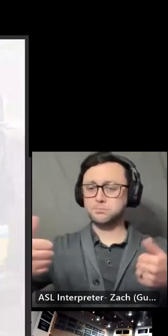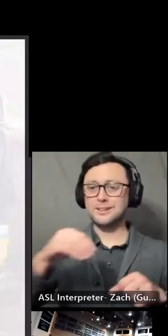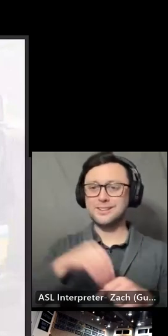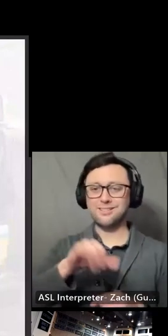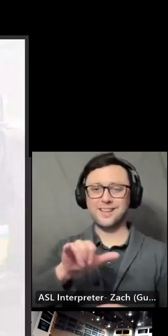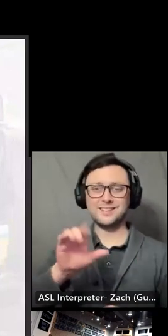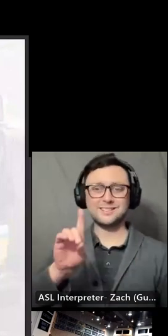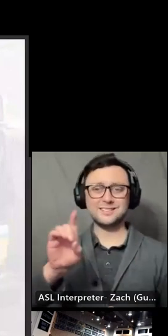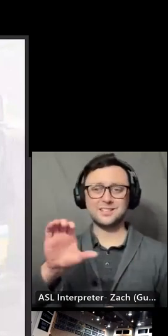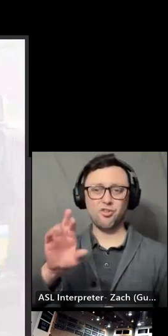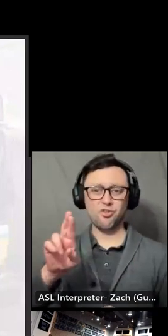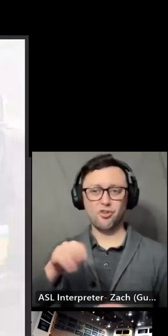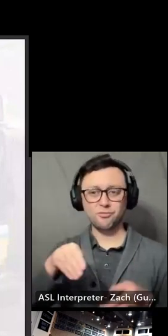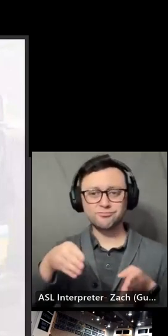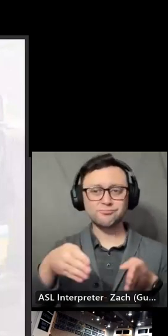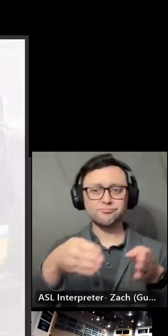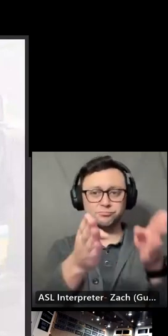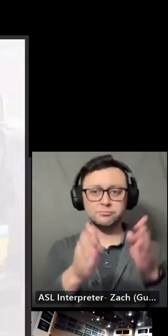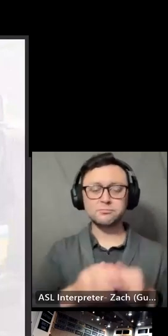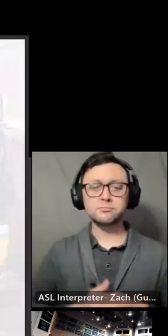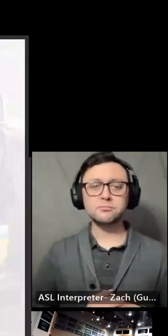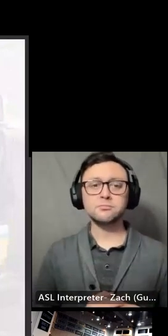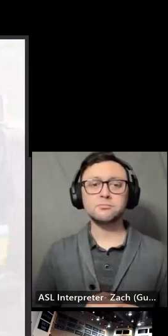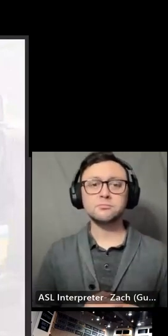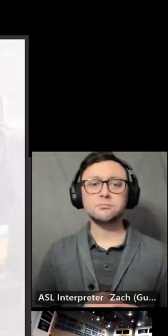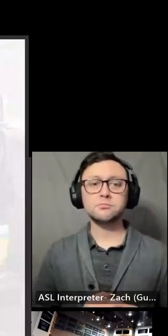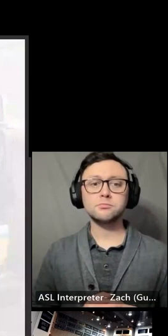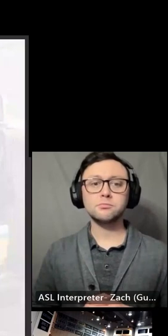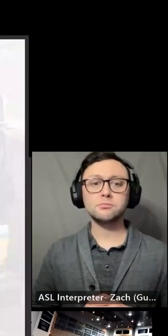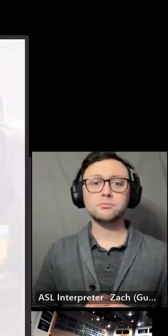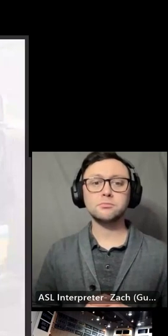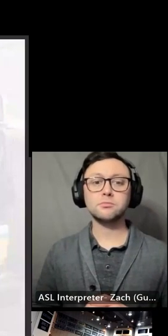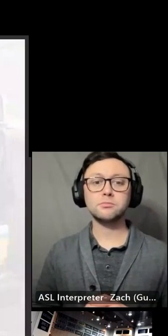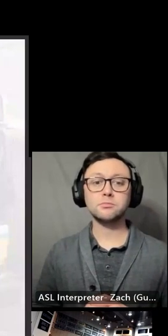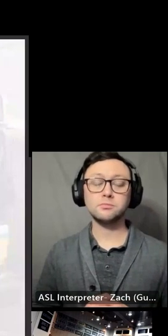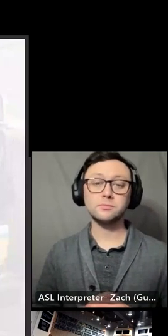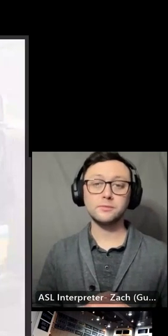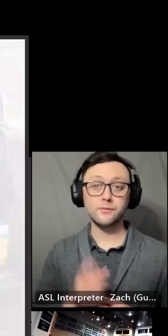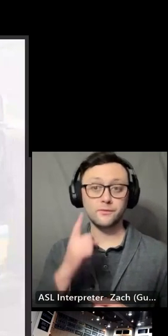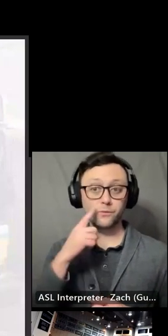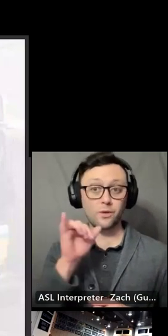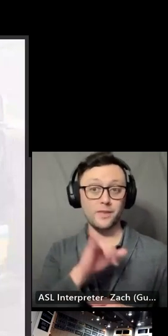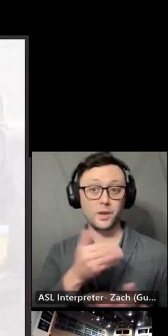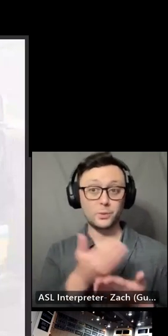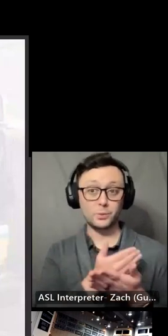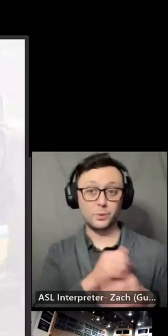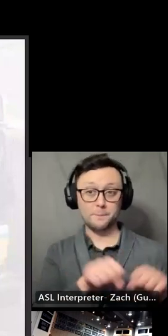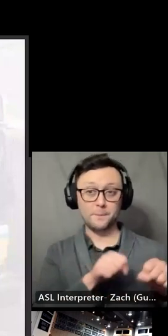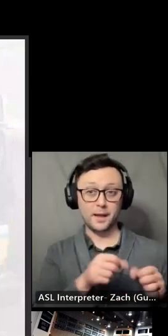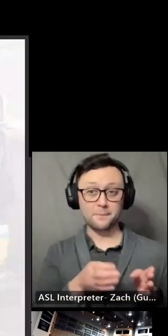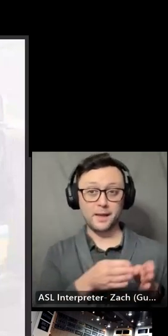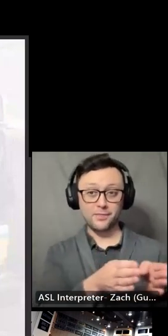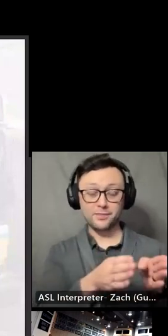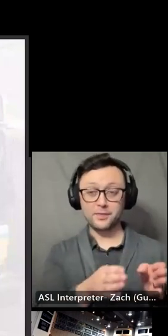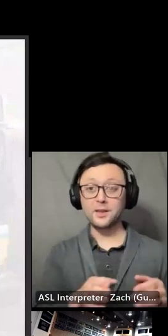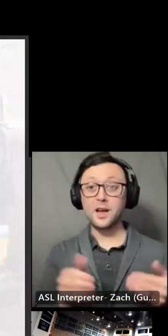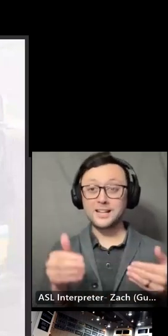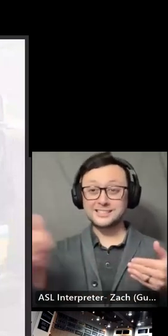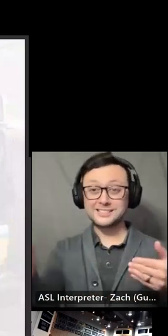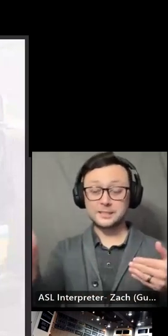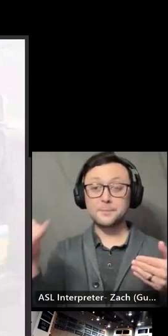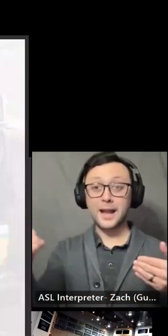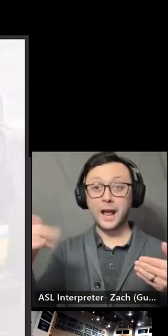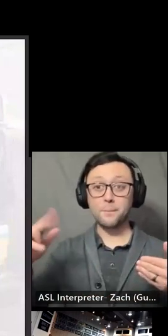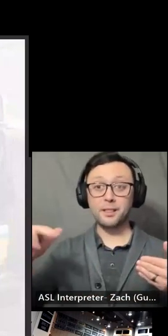DCR new, relatively new bike path. A building coming right up to the edge of